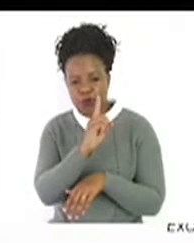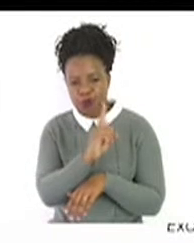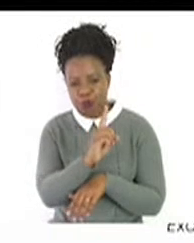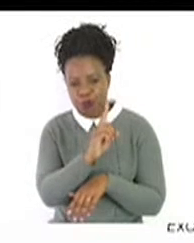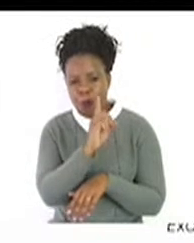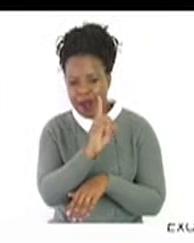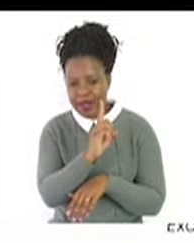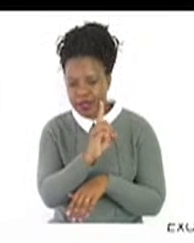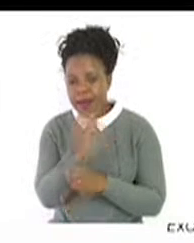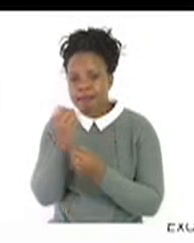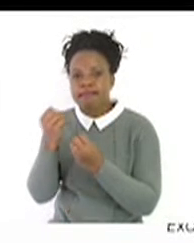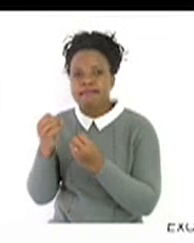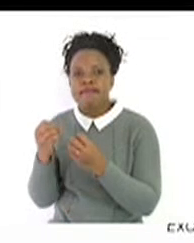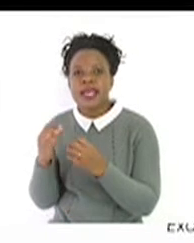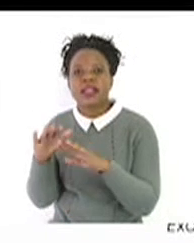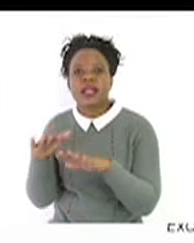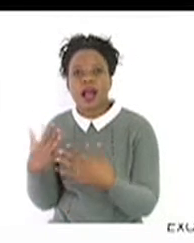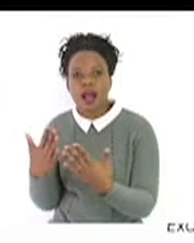may maintain the same